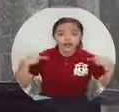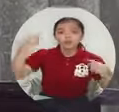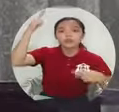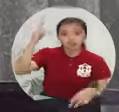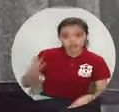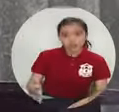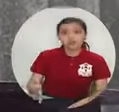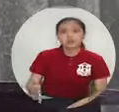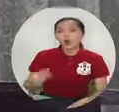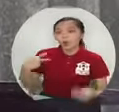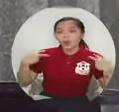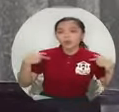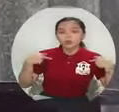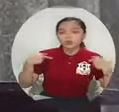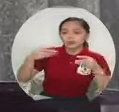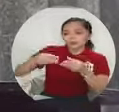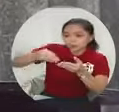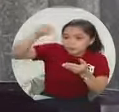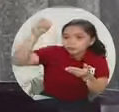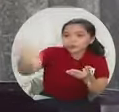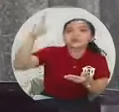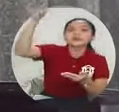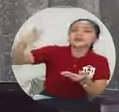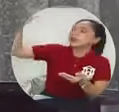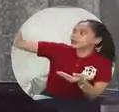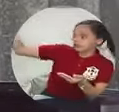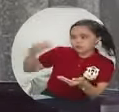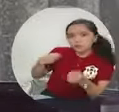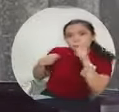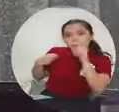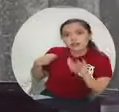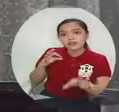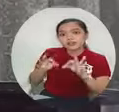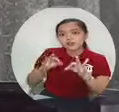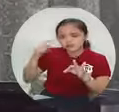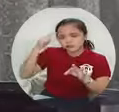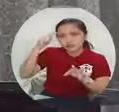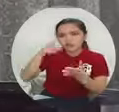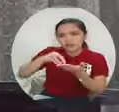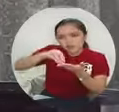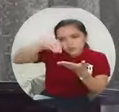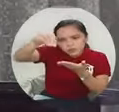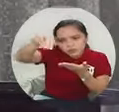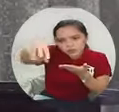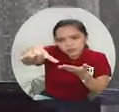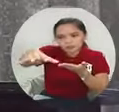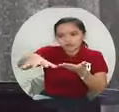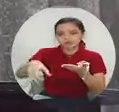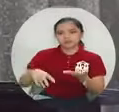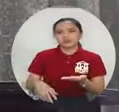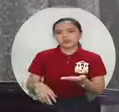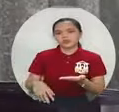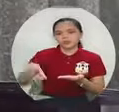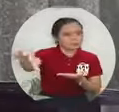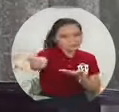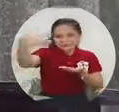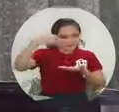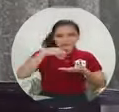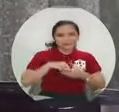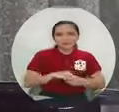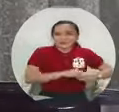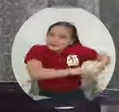giver of the harvest or blessings that we receive in our lives. When we return and give